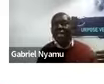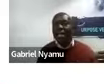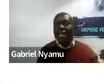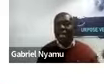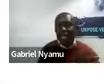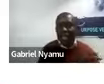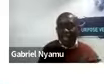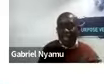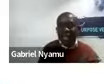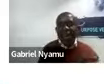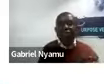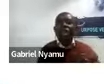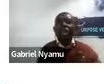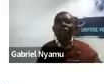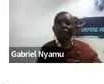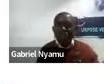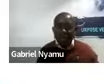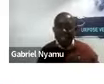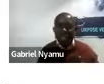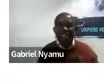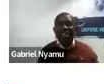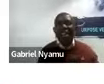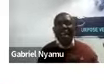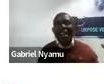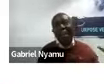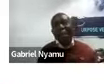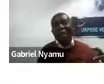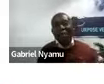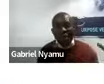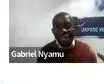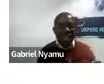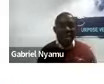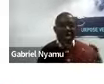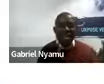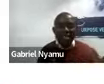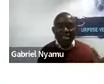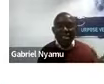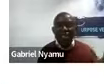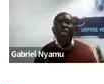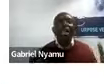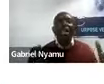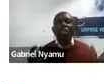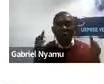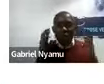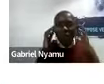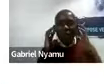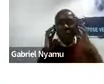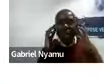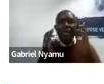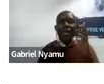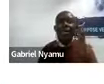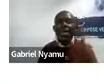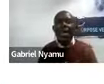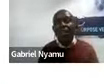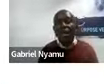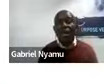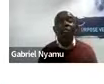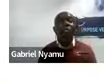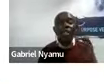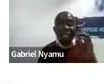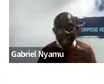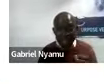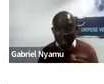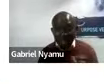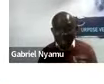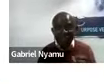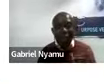feeling like he's alienated, and therefore he formed like a movement, like a ministry to take care of people. But 3 years down the line, he could